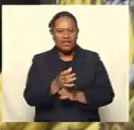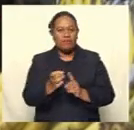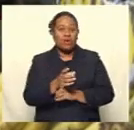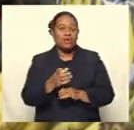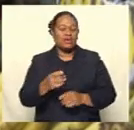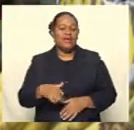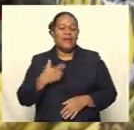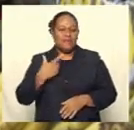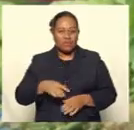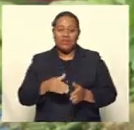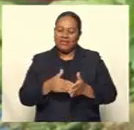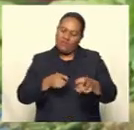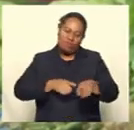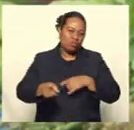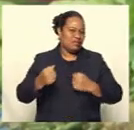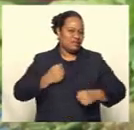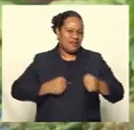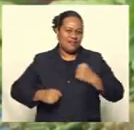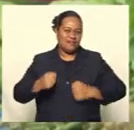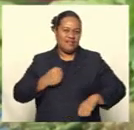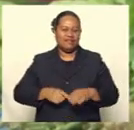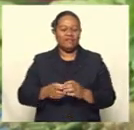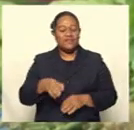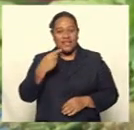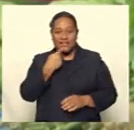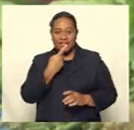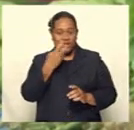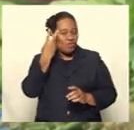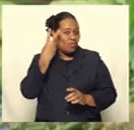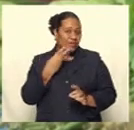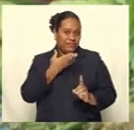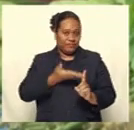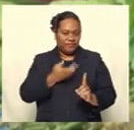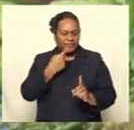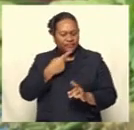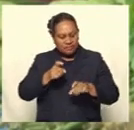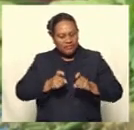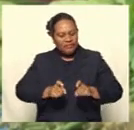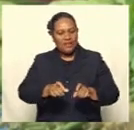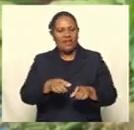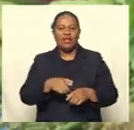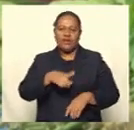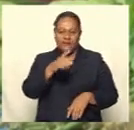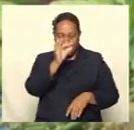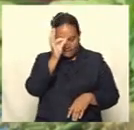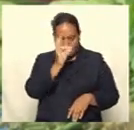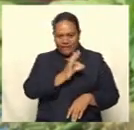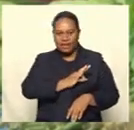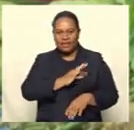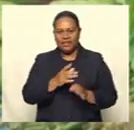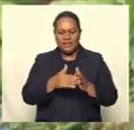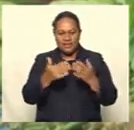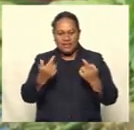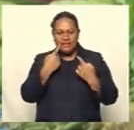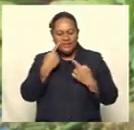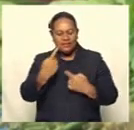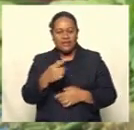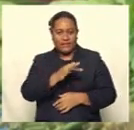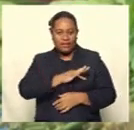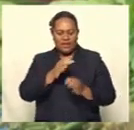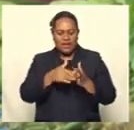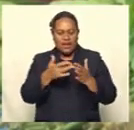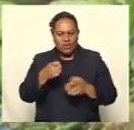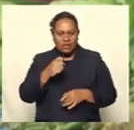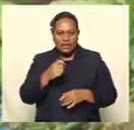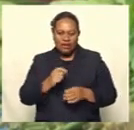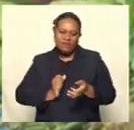we are struggling. The mother of four says she is steadfast in her faith and believes if people work together, Fiji can overcome this